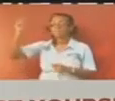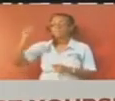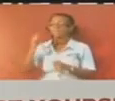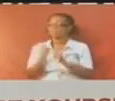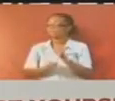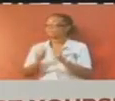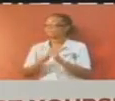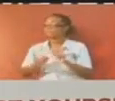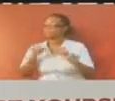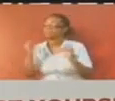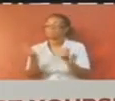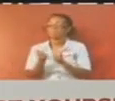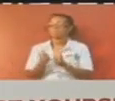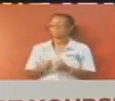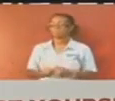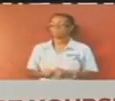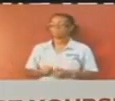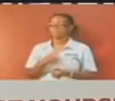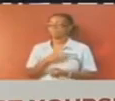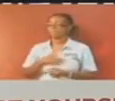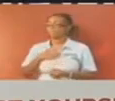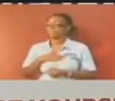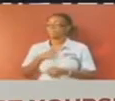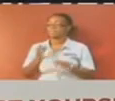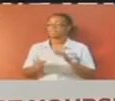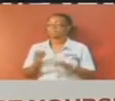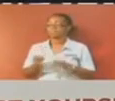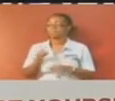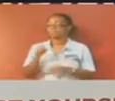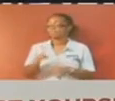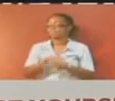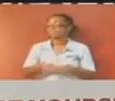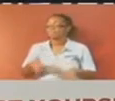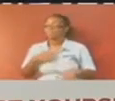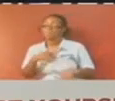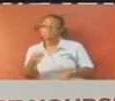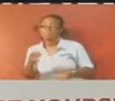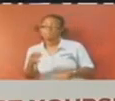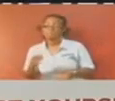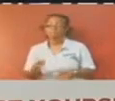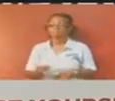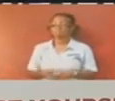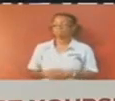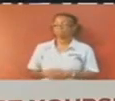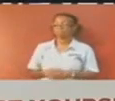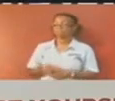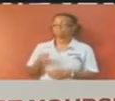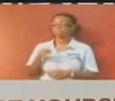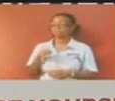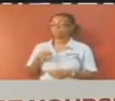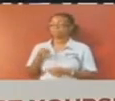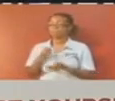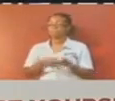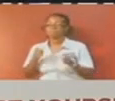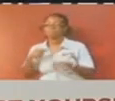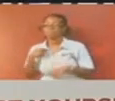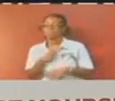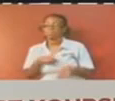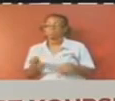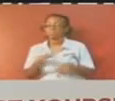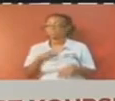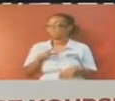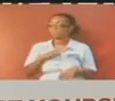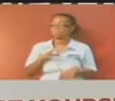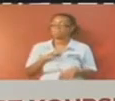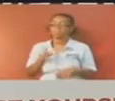science, fact, and truth. What we don't need now, as we fight this